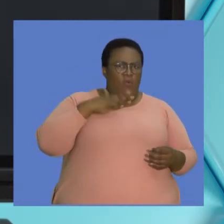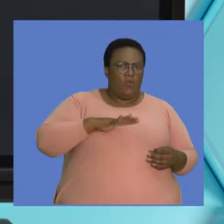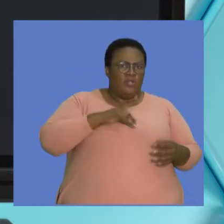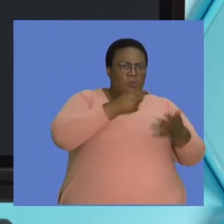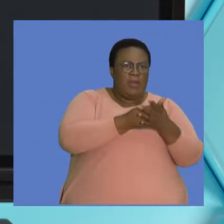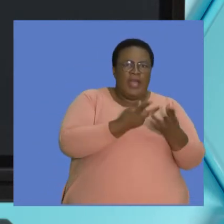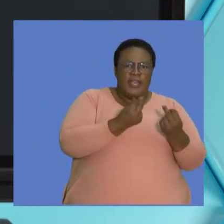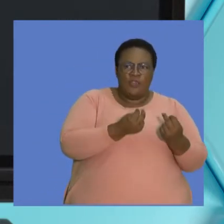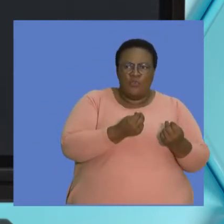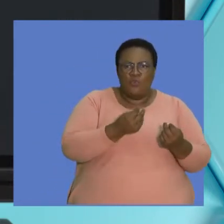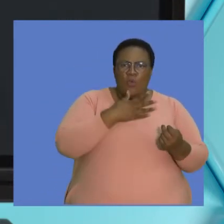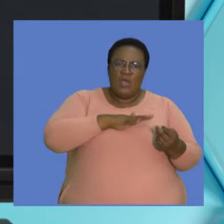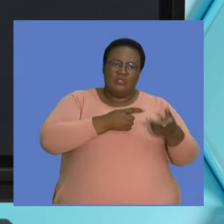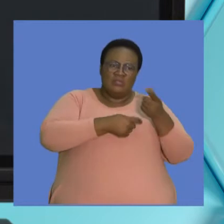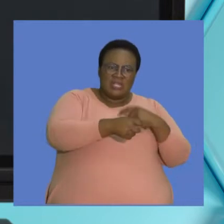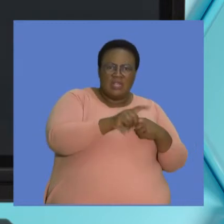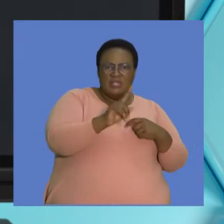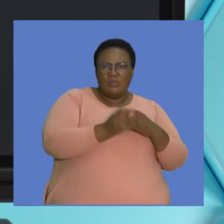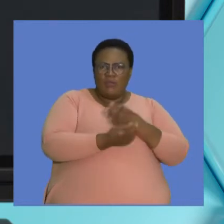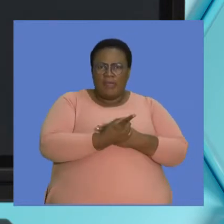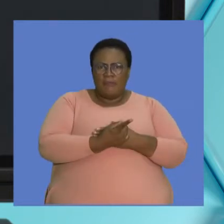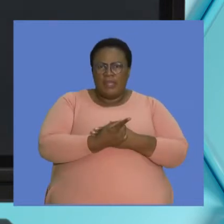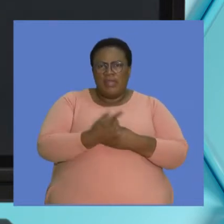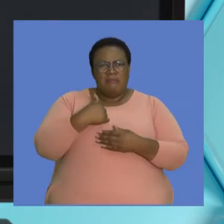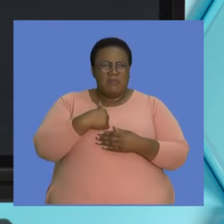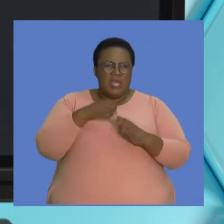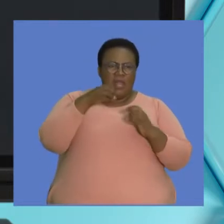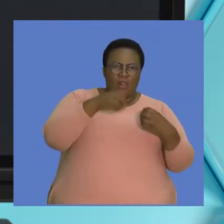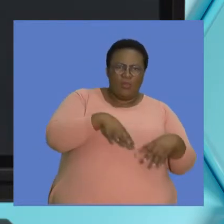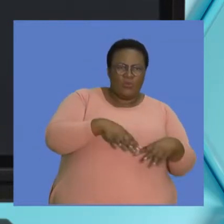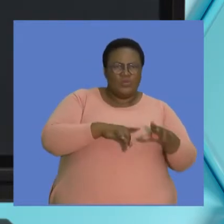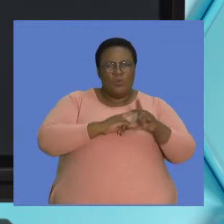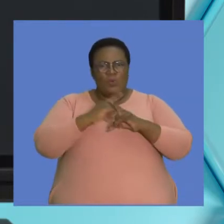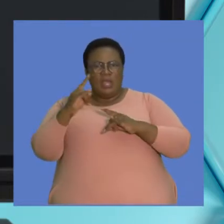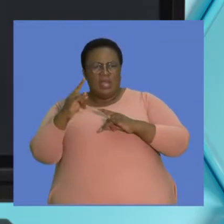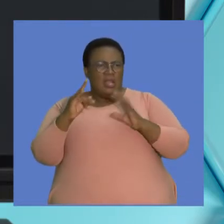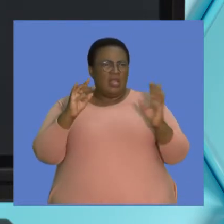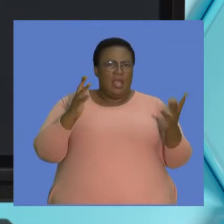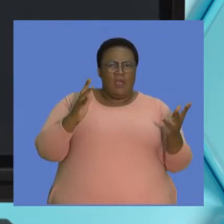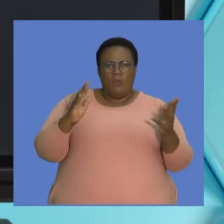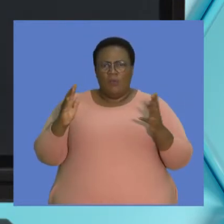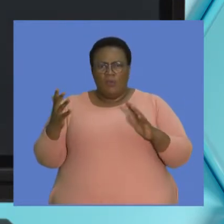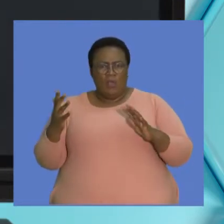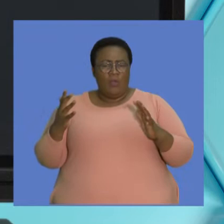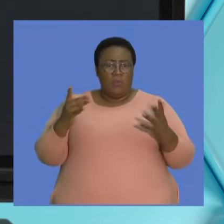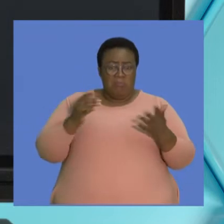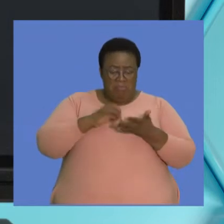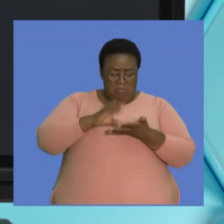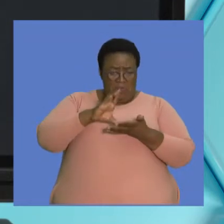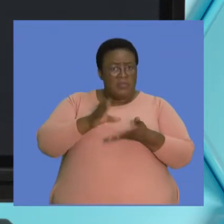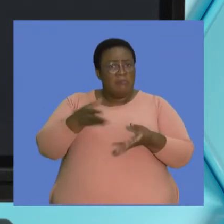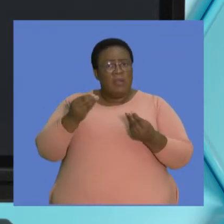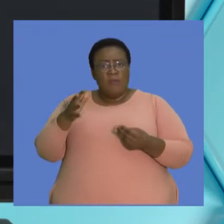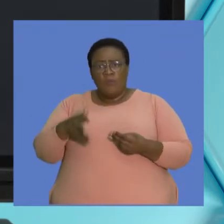want to buy a newer model, if I want to sell this one, what will happen? Will I be making a loss? Will I be winning? Will I be